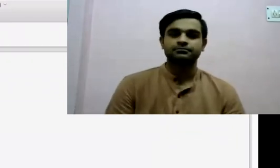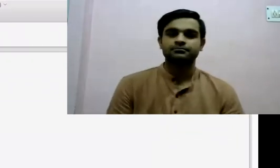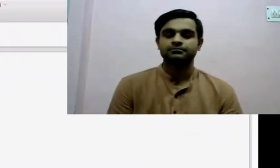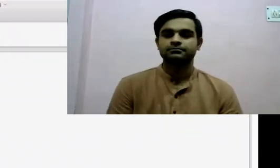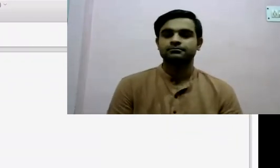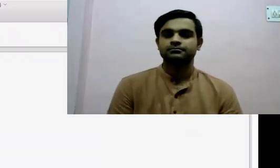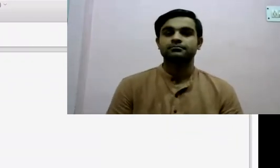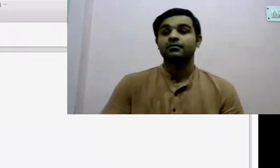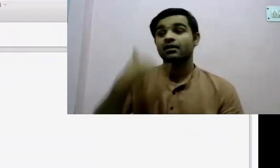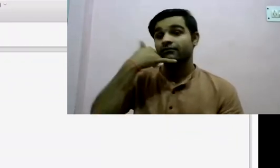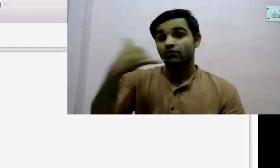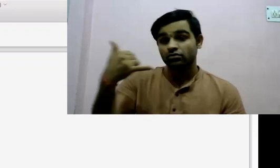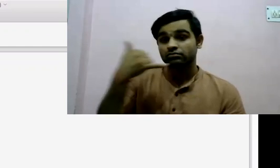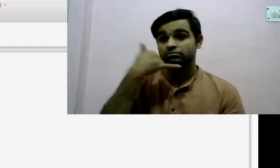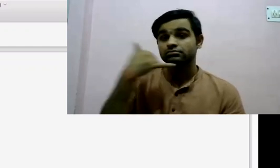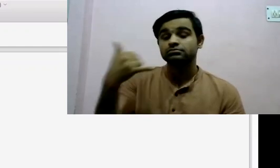Phone call.